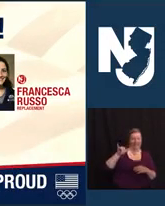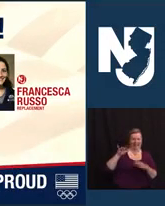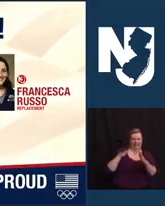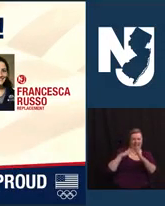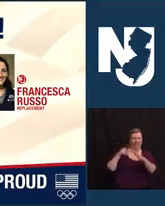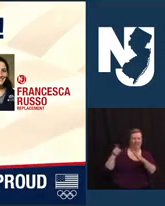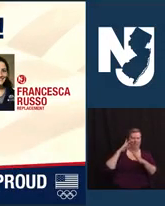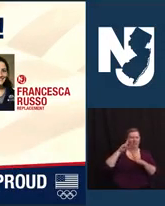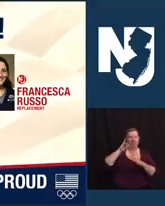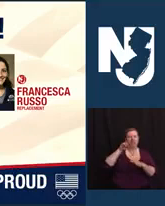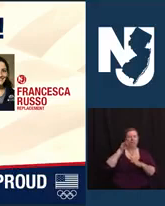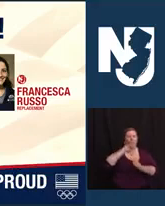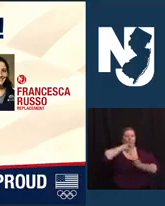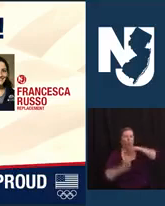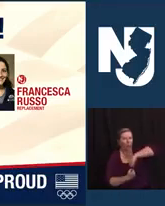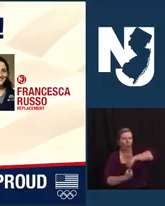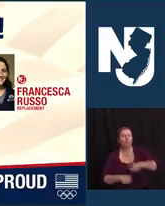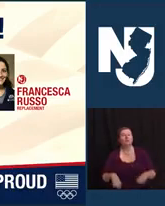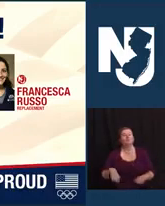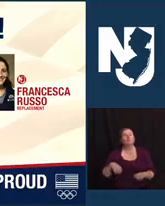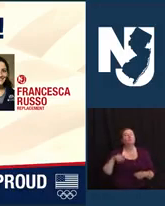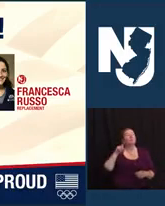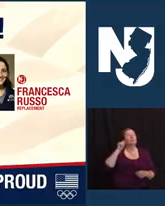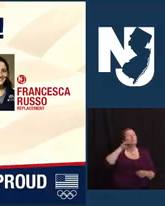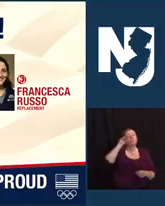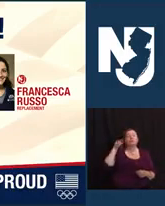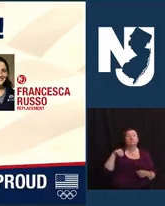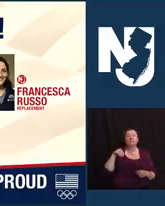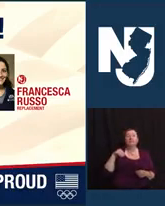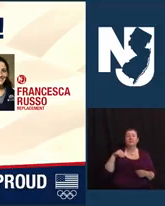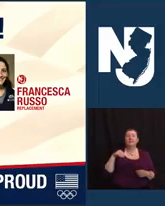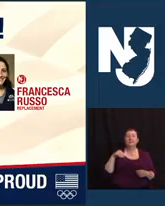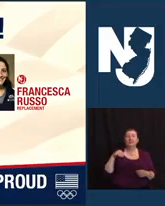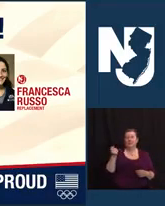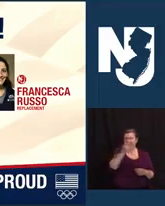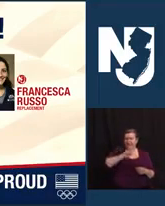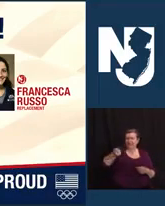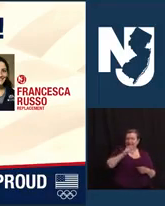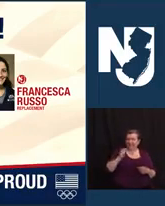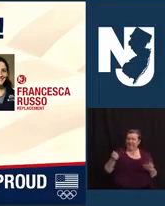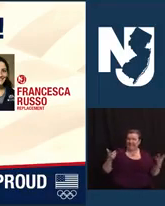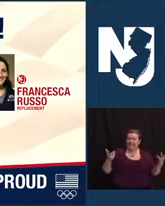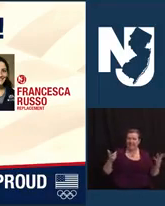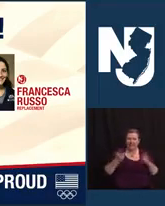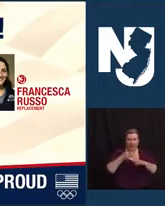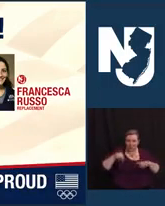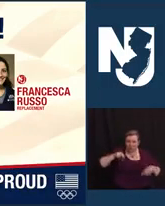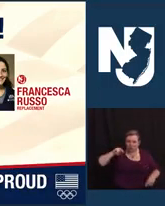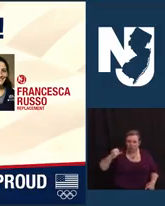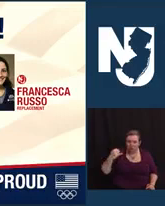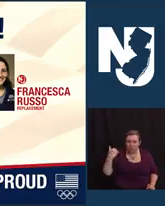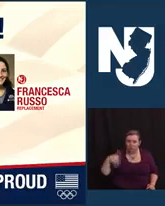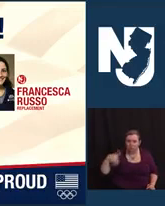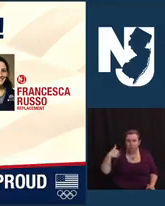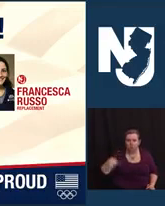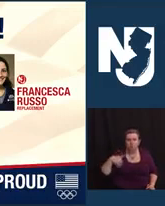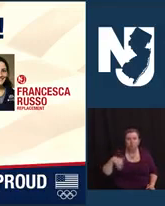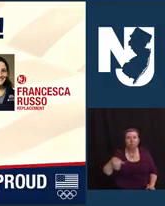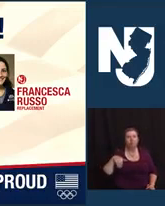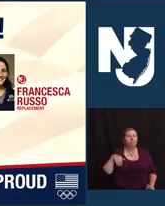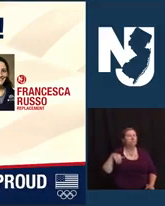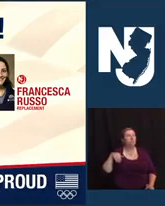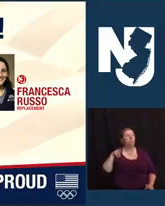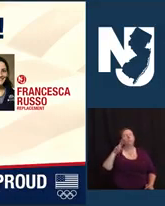U.S. fencing team is from Jersey. Avenel's Dagmara Wozniak, Riverdale's